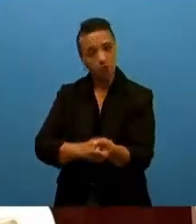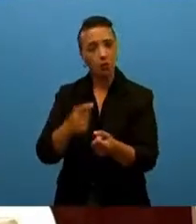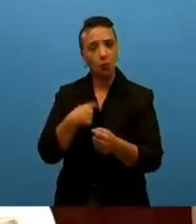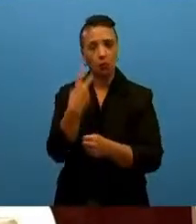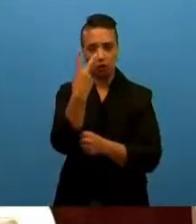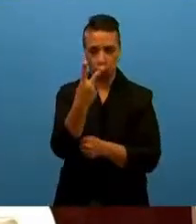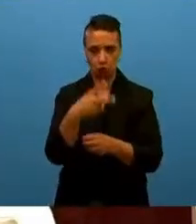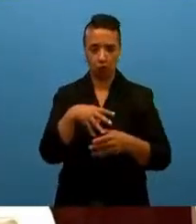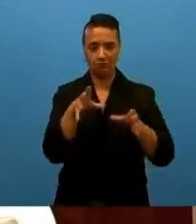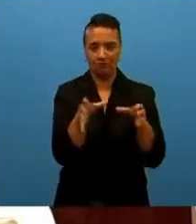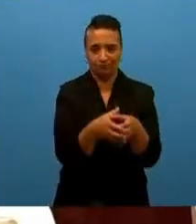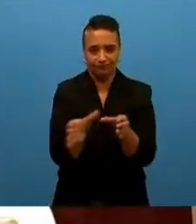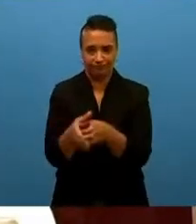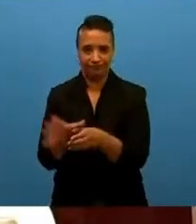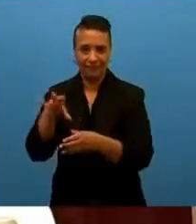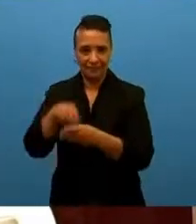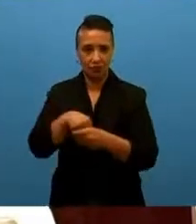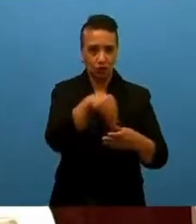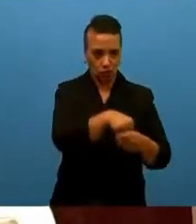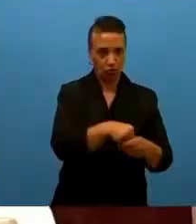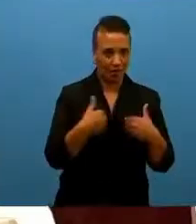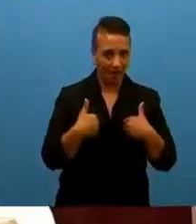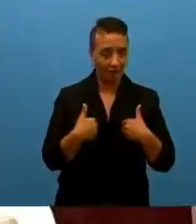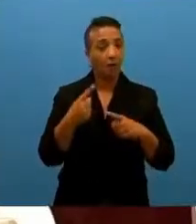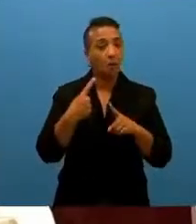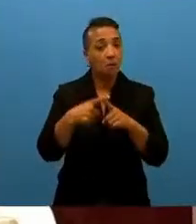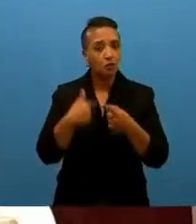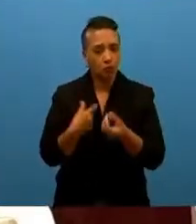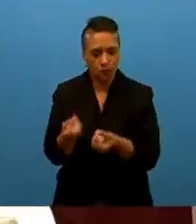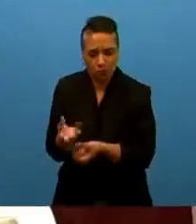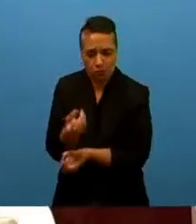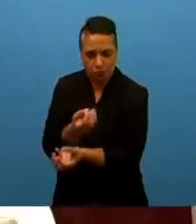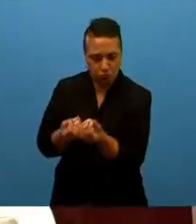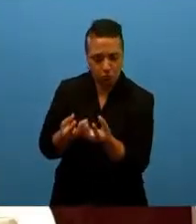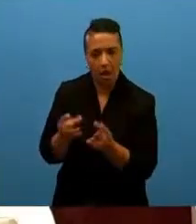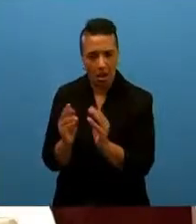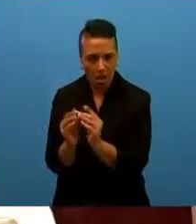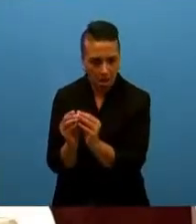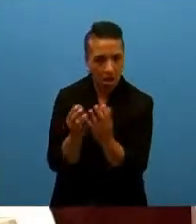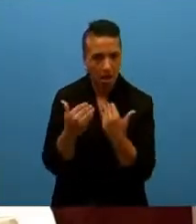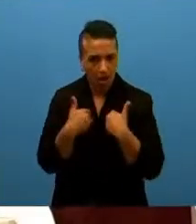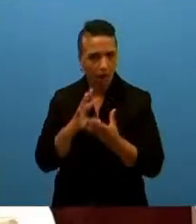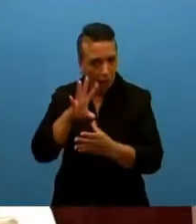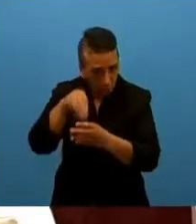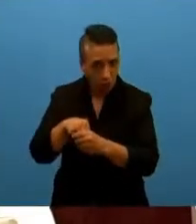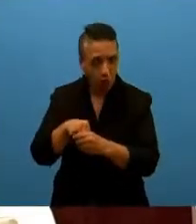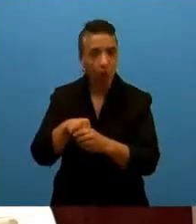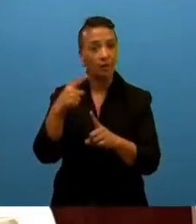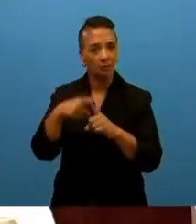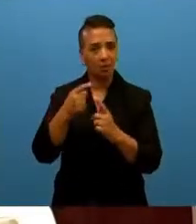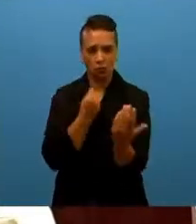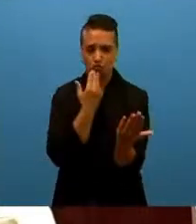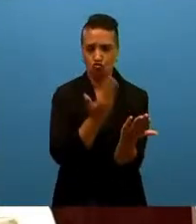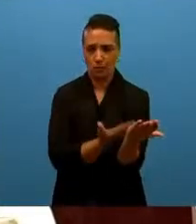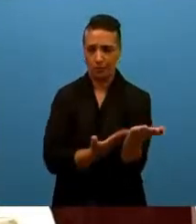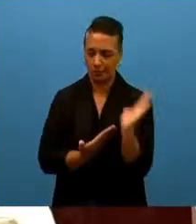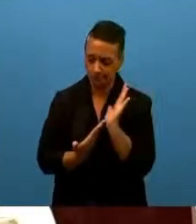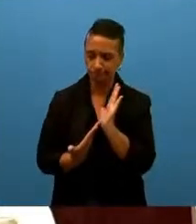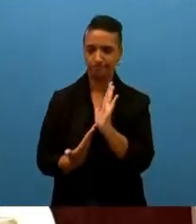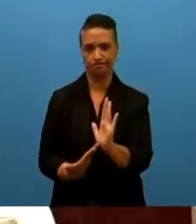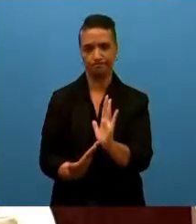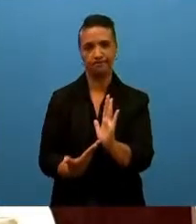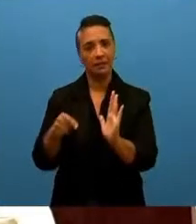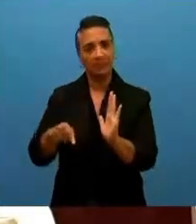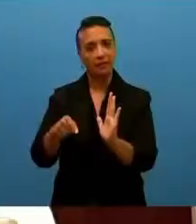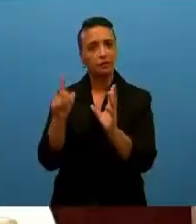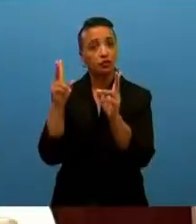intersessionals and then contributed the discussion and provide concrete recommendations that address this